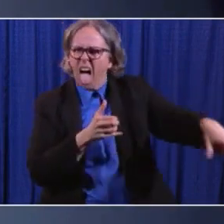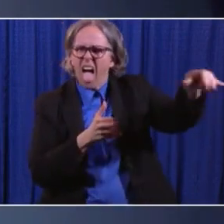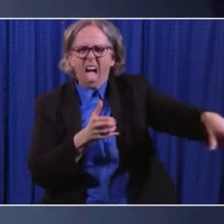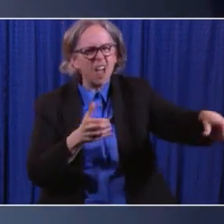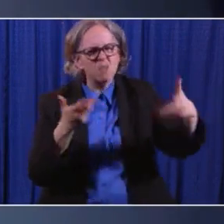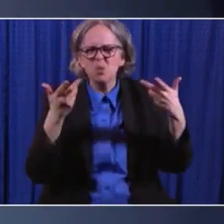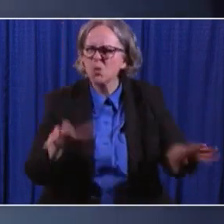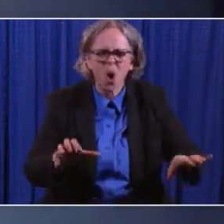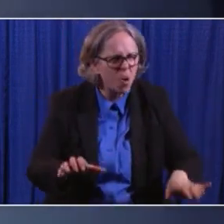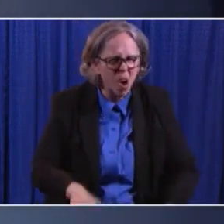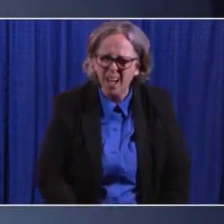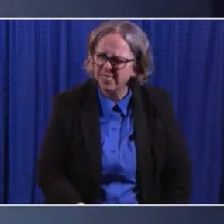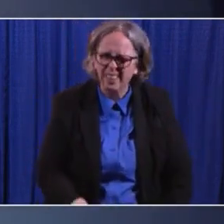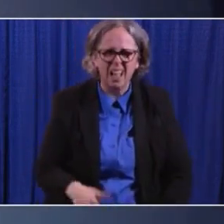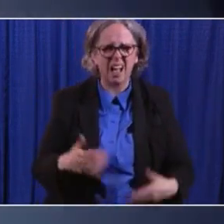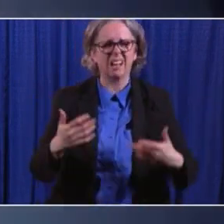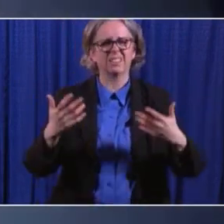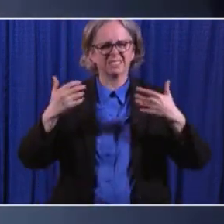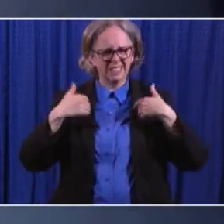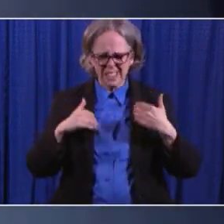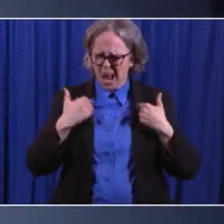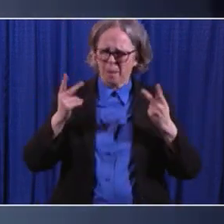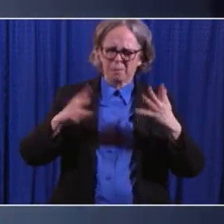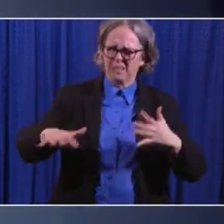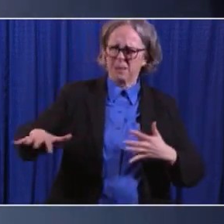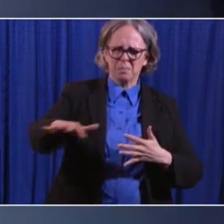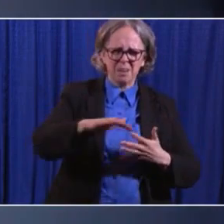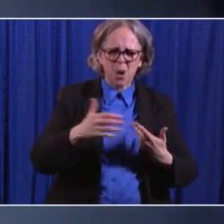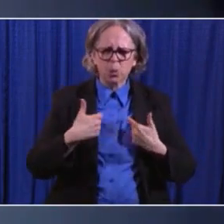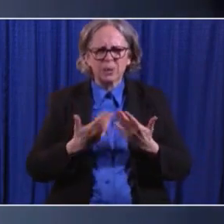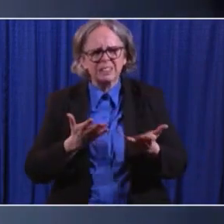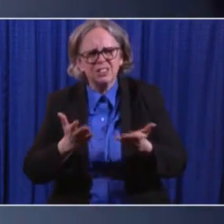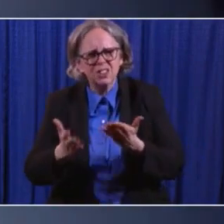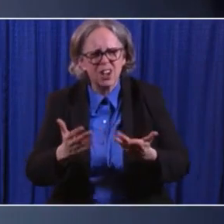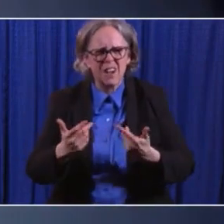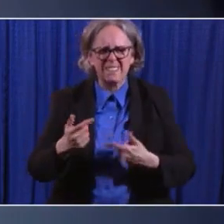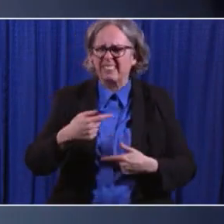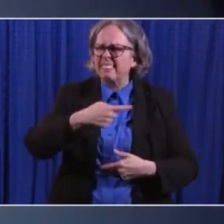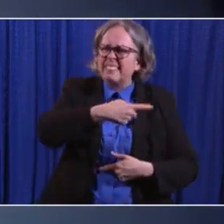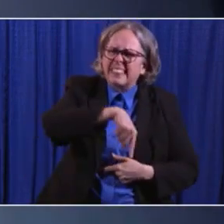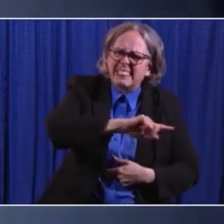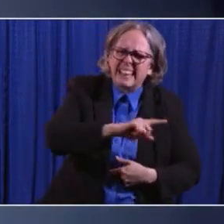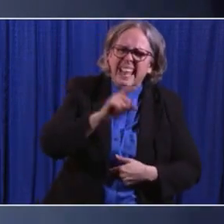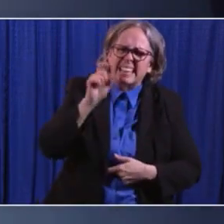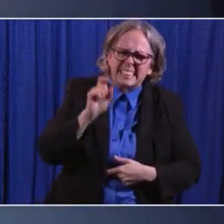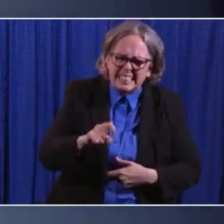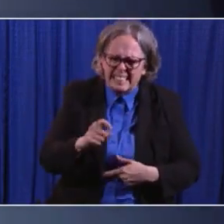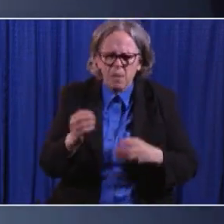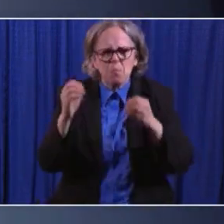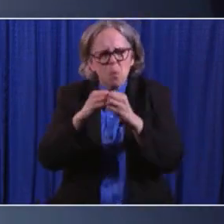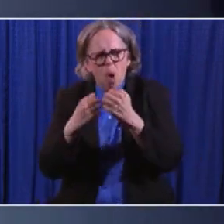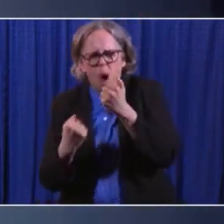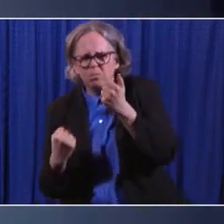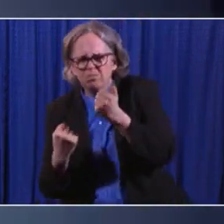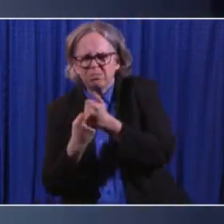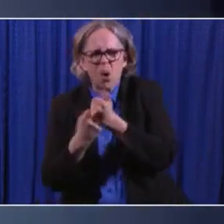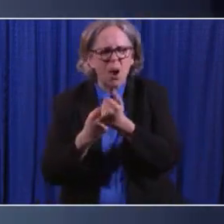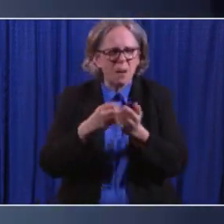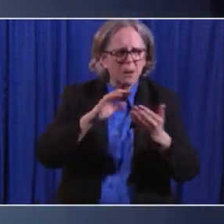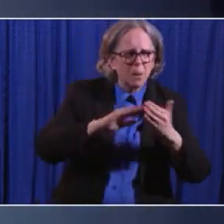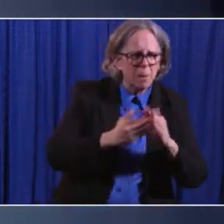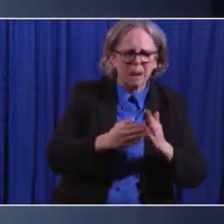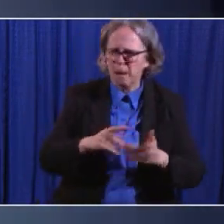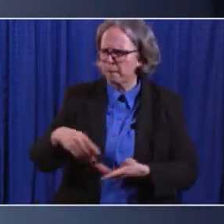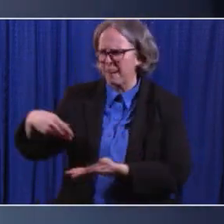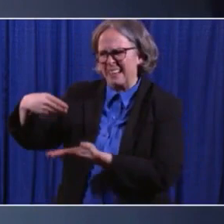serve, they are in need of support from their community, and there are financial barriers to the families being able to access some of